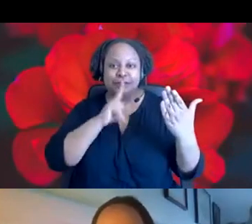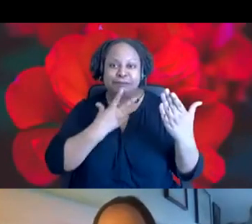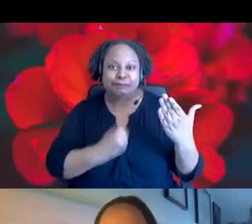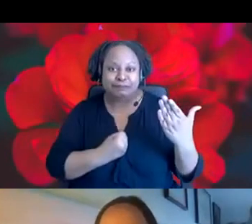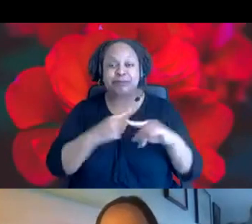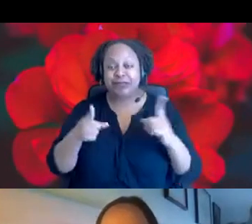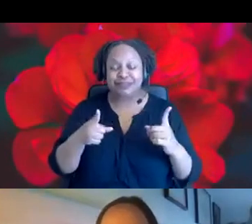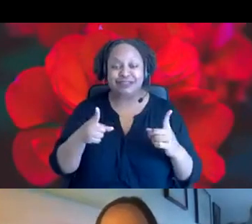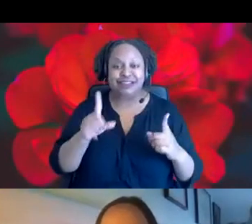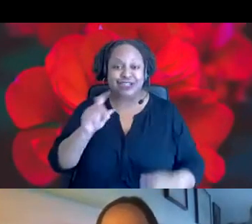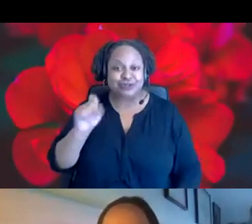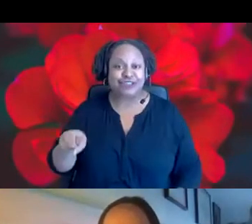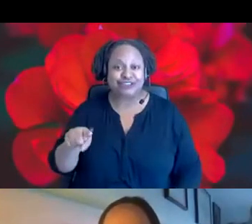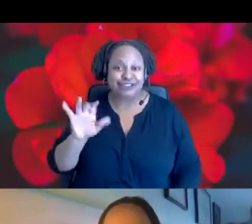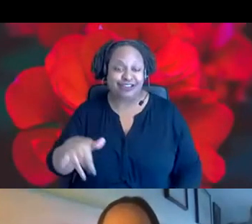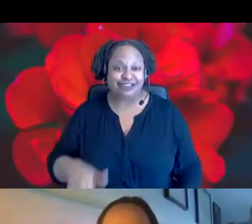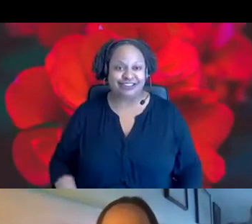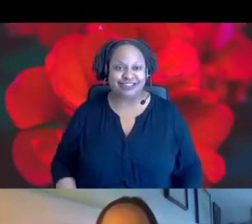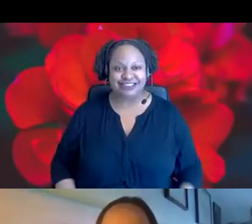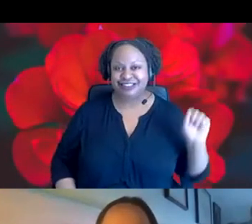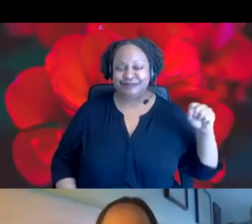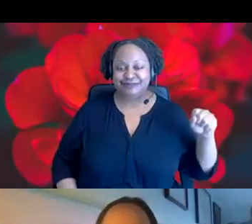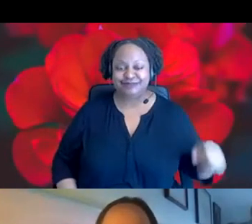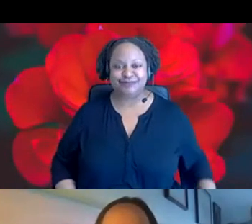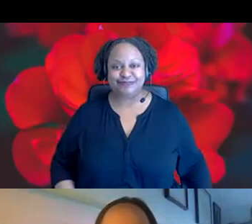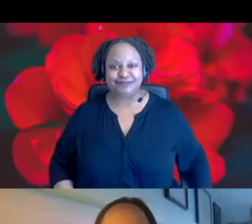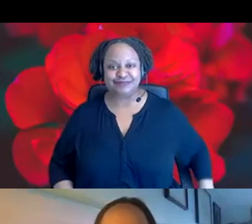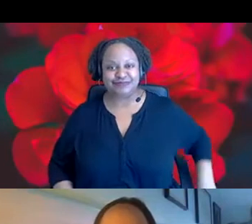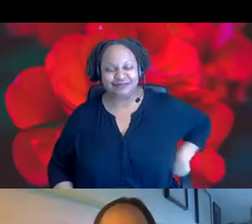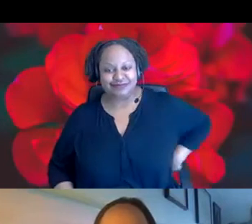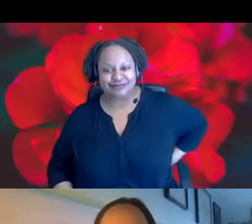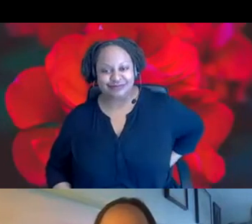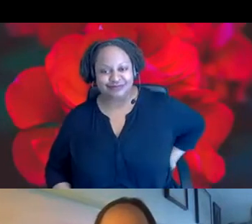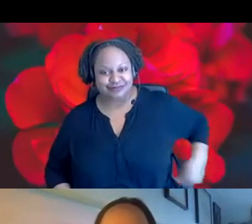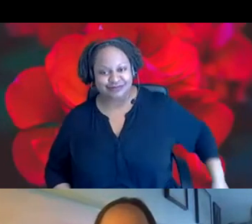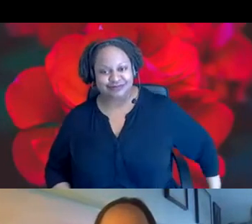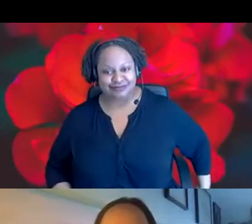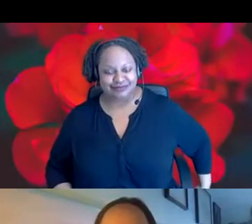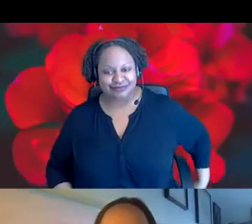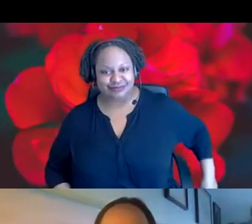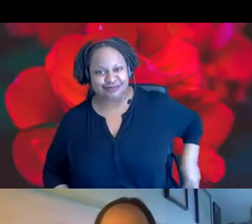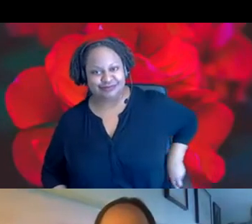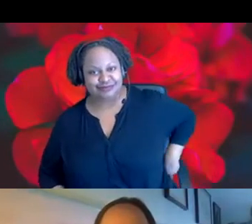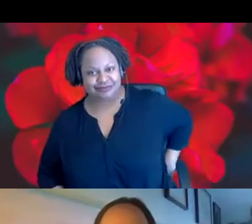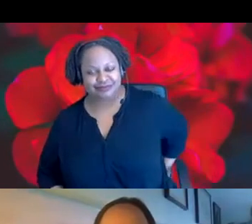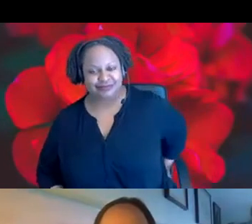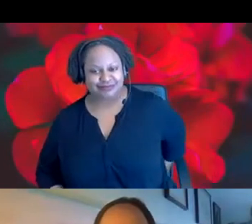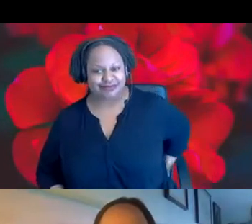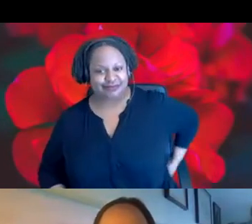right? Recorded. Well, it's like, I don't know, I feel like in the arts, there's always this